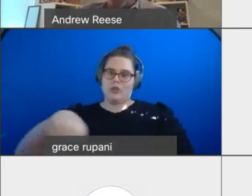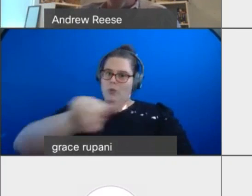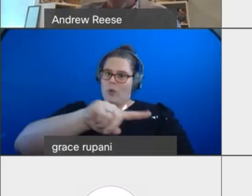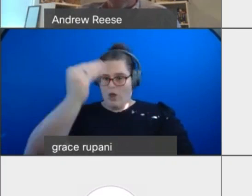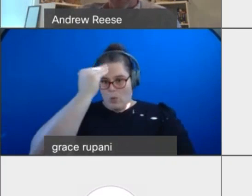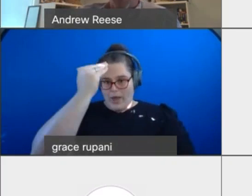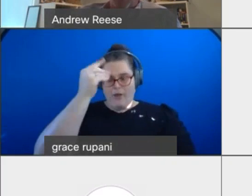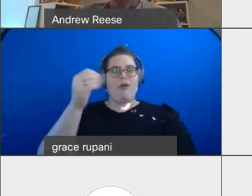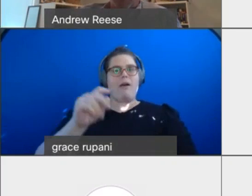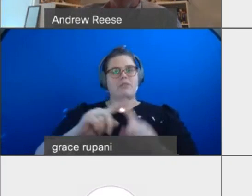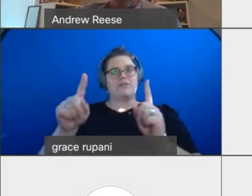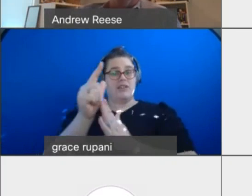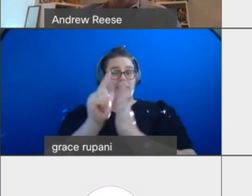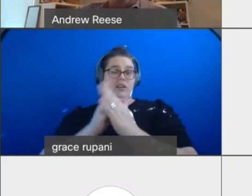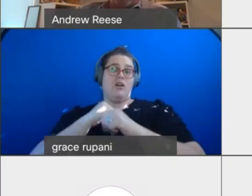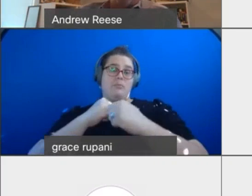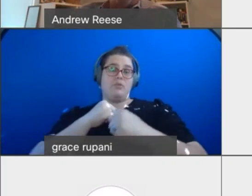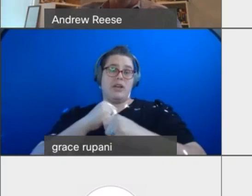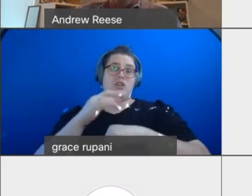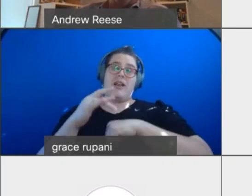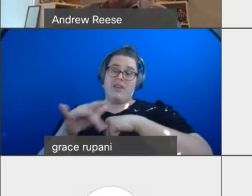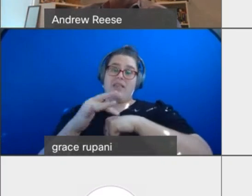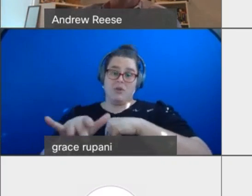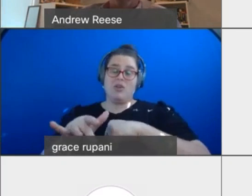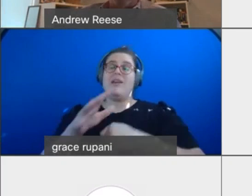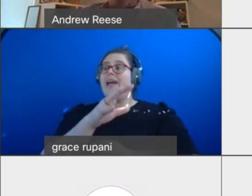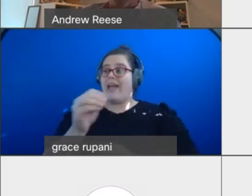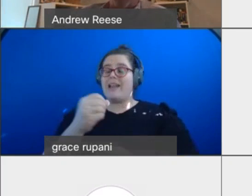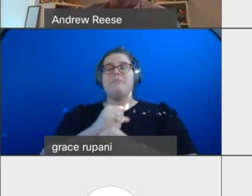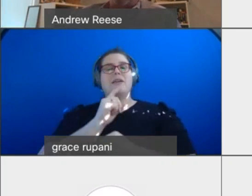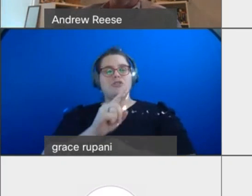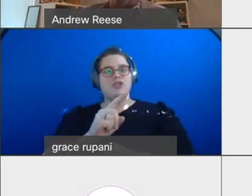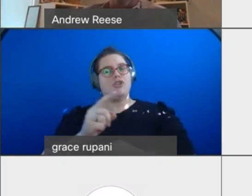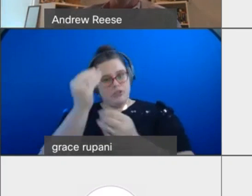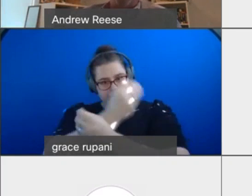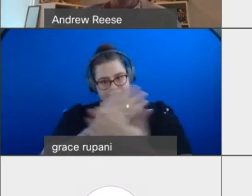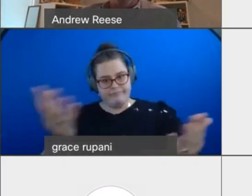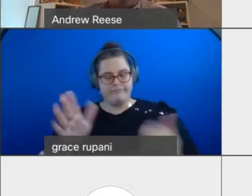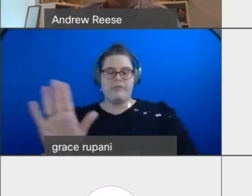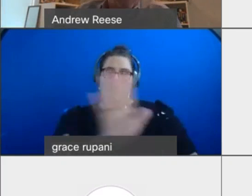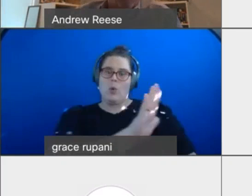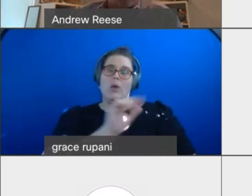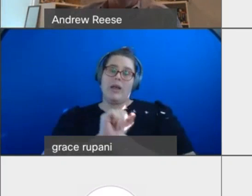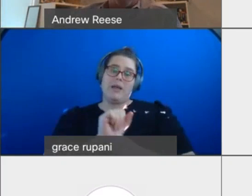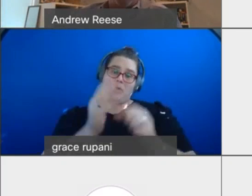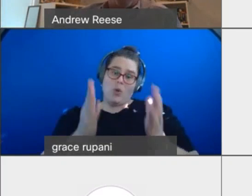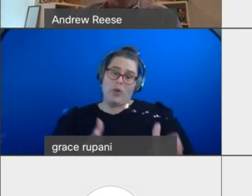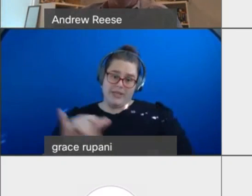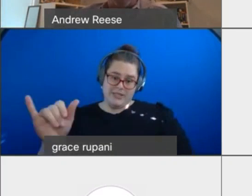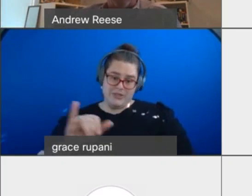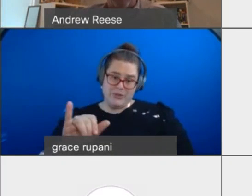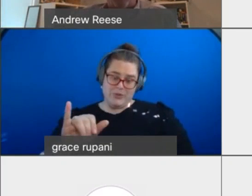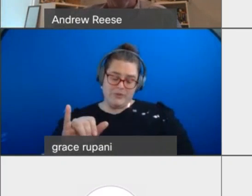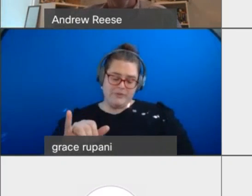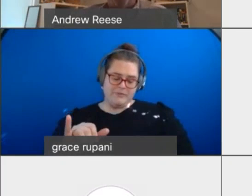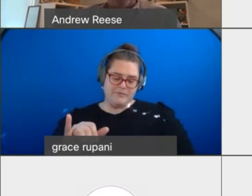that are available under the CARES Act, and that you're making employees aware that this is available, so that they don't feel, when they're questioning